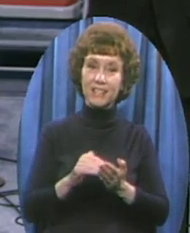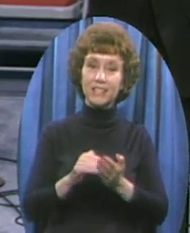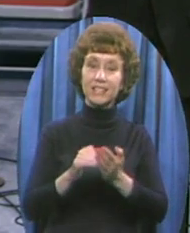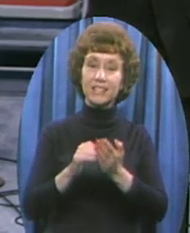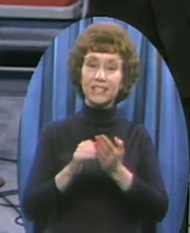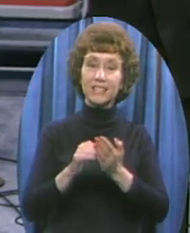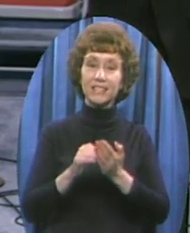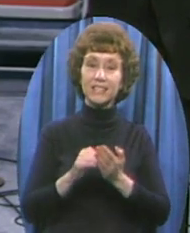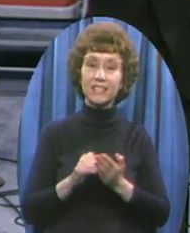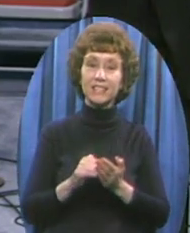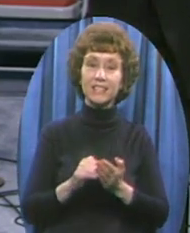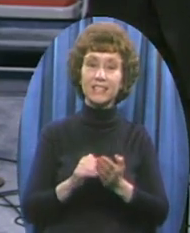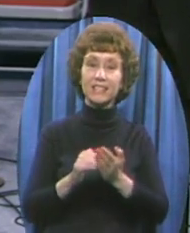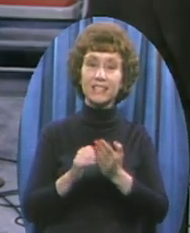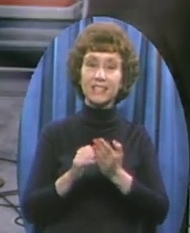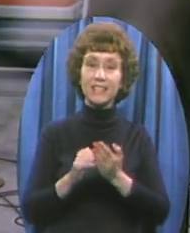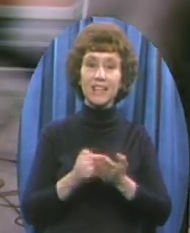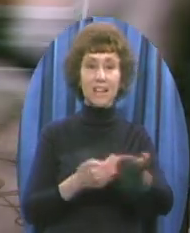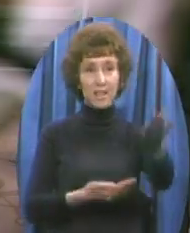again.